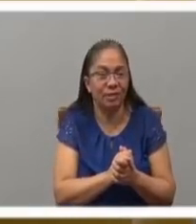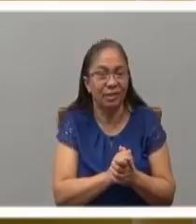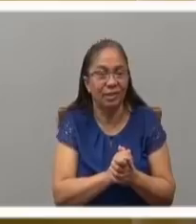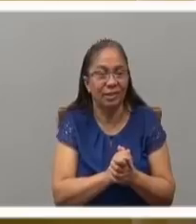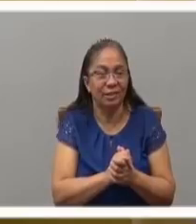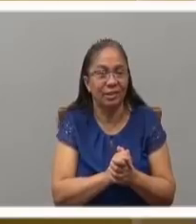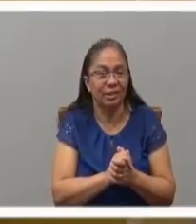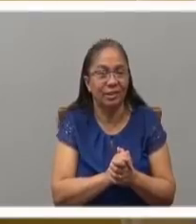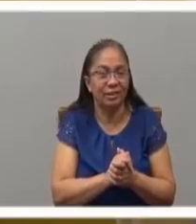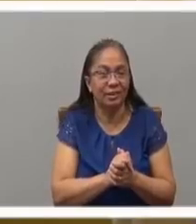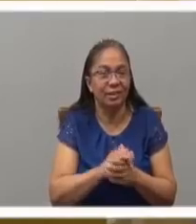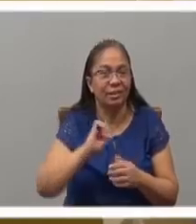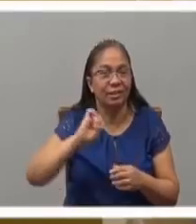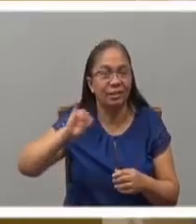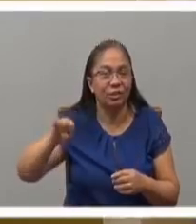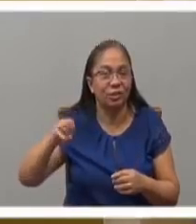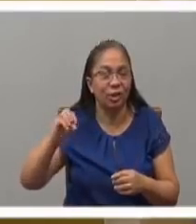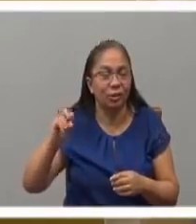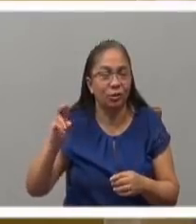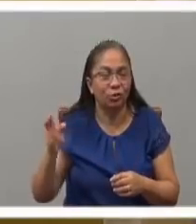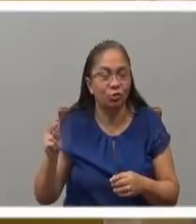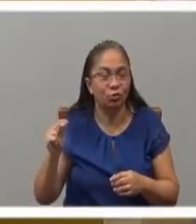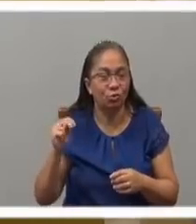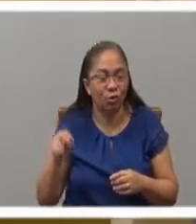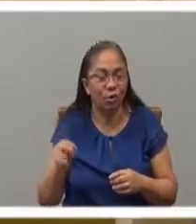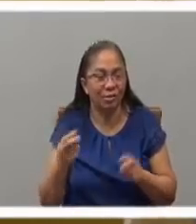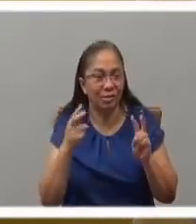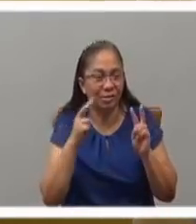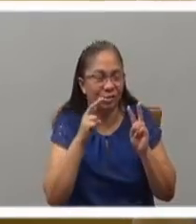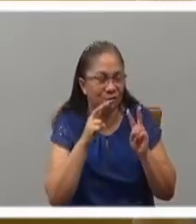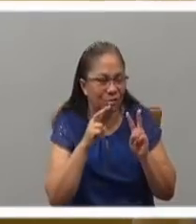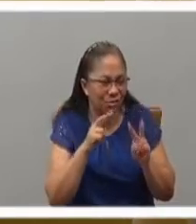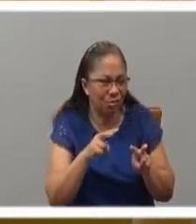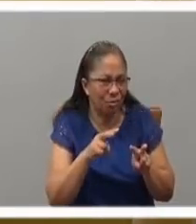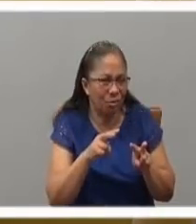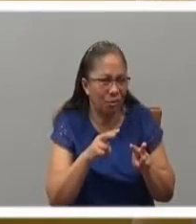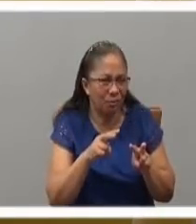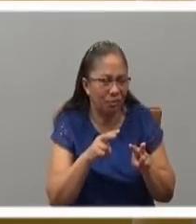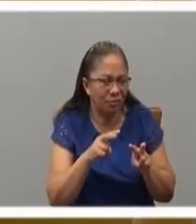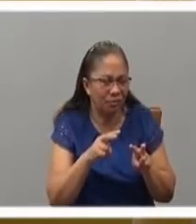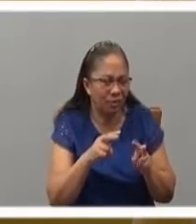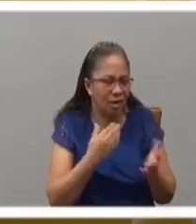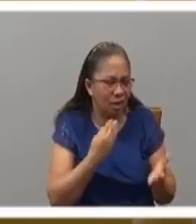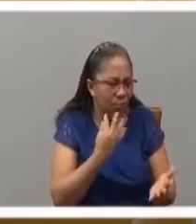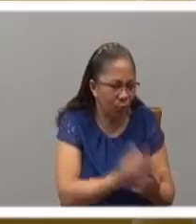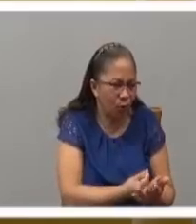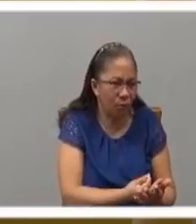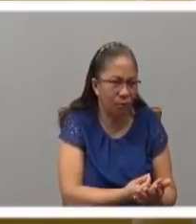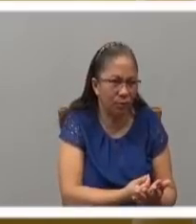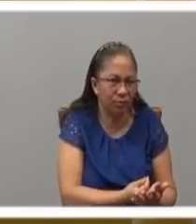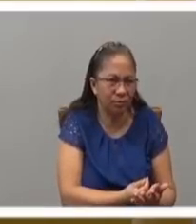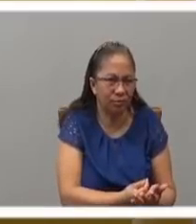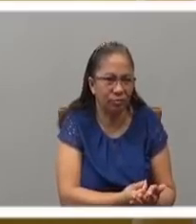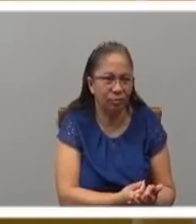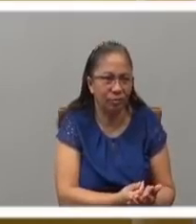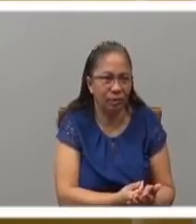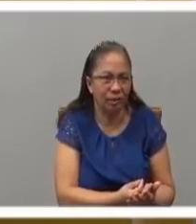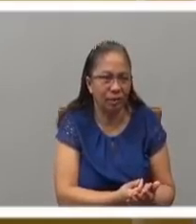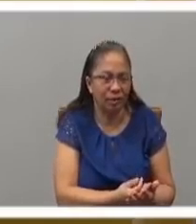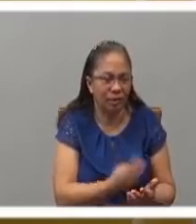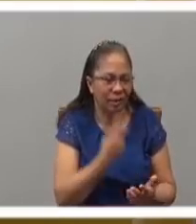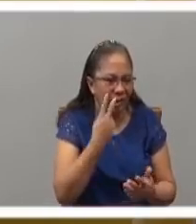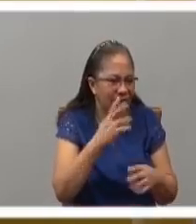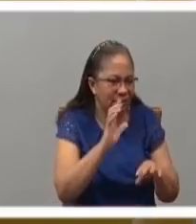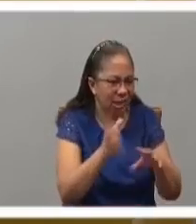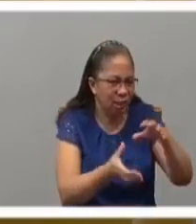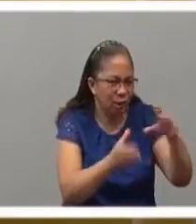John saw disturbing and troubling evidence. He saw an empty